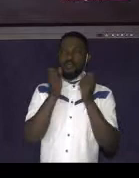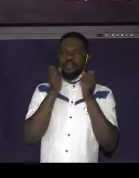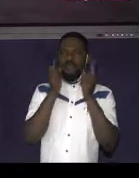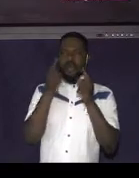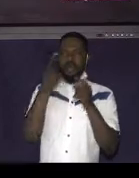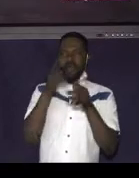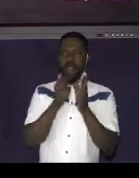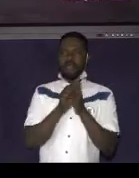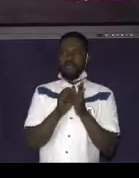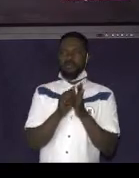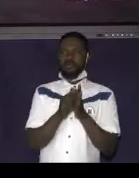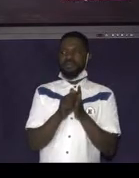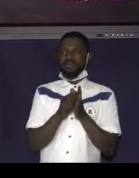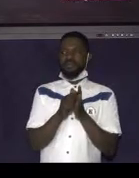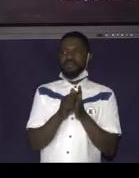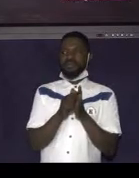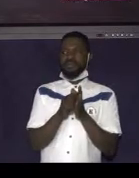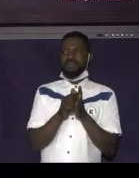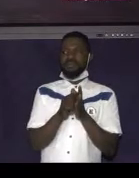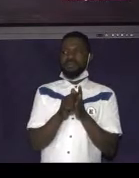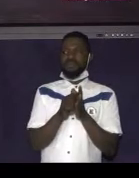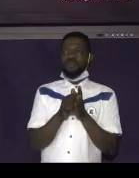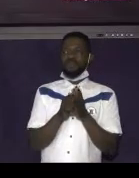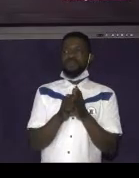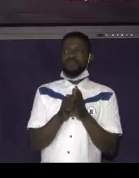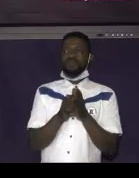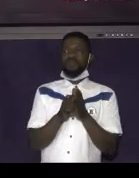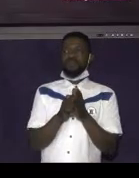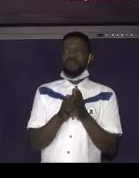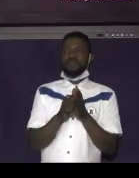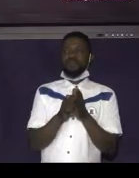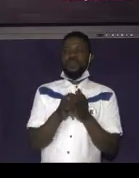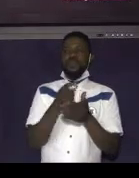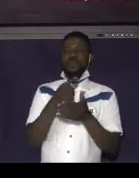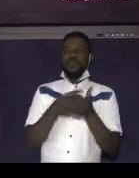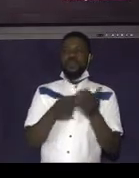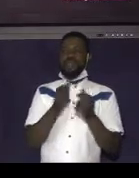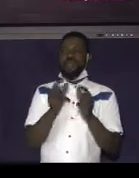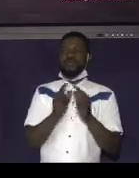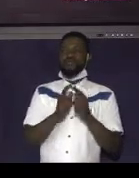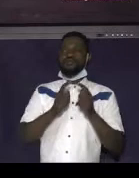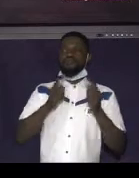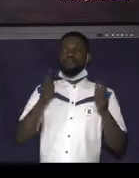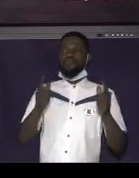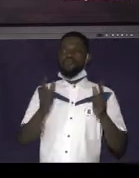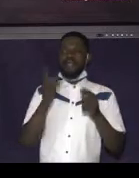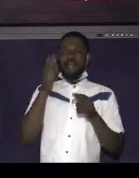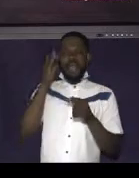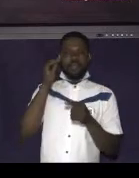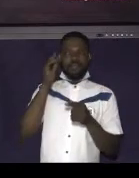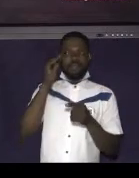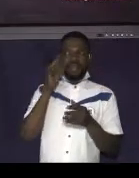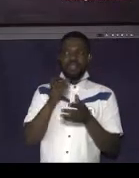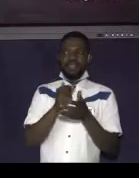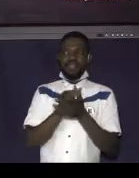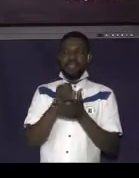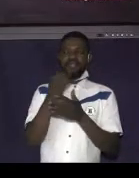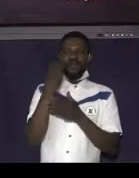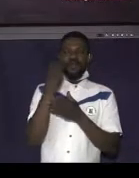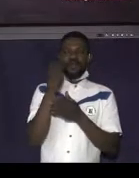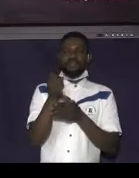For example, when you have a sentence like, what a great experience that